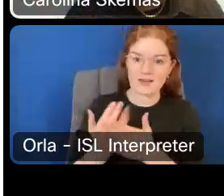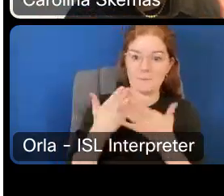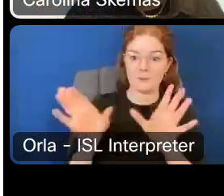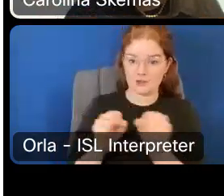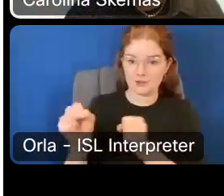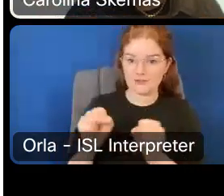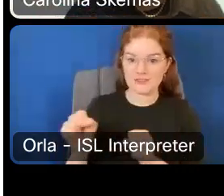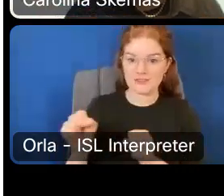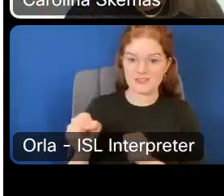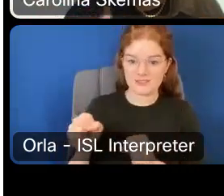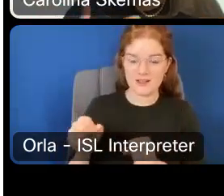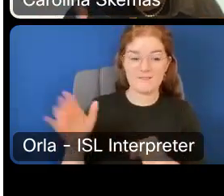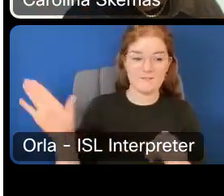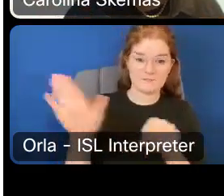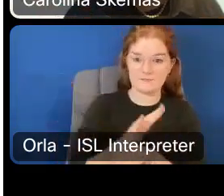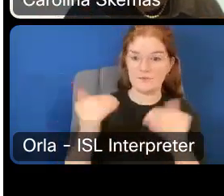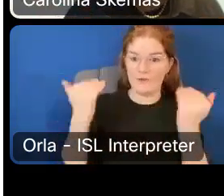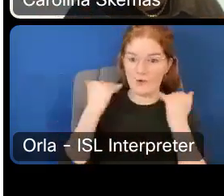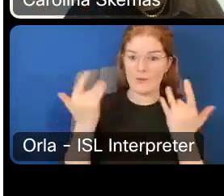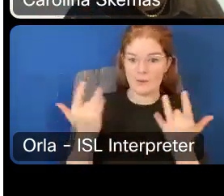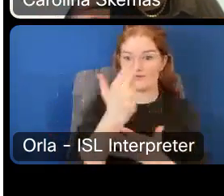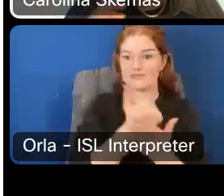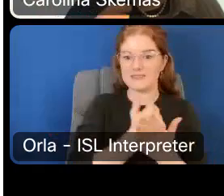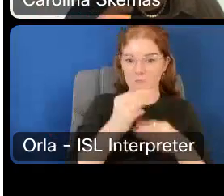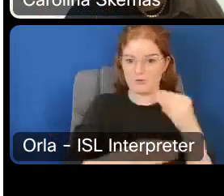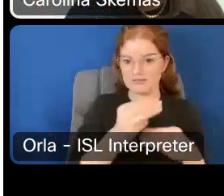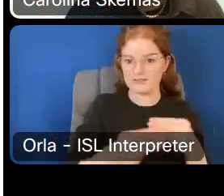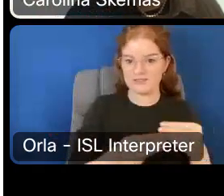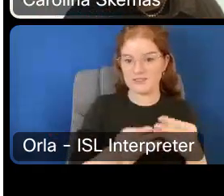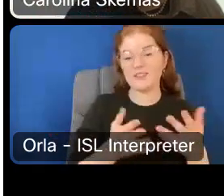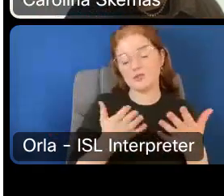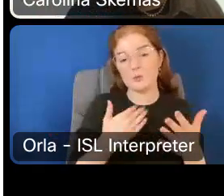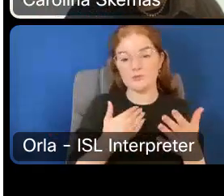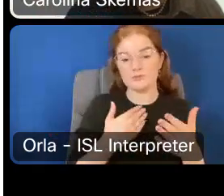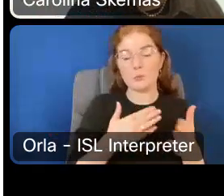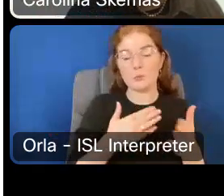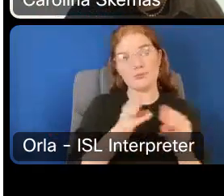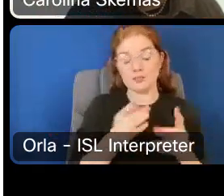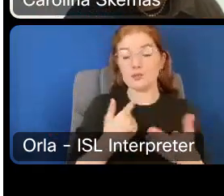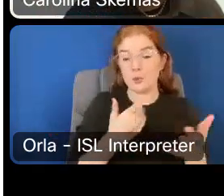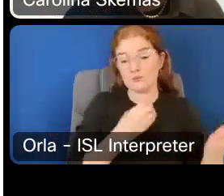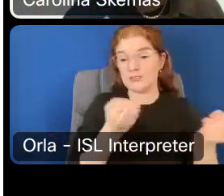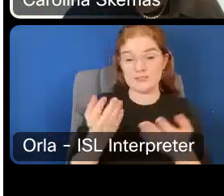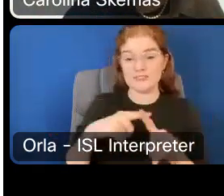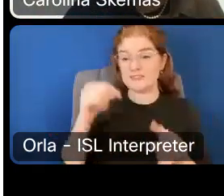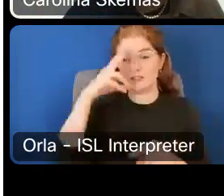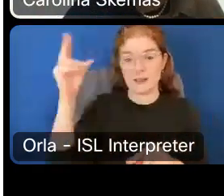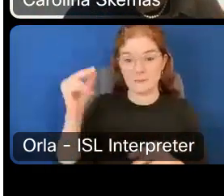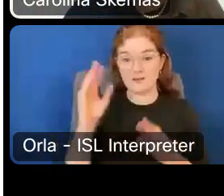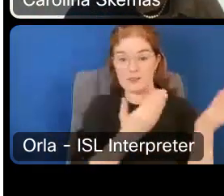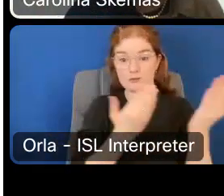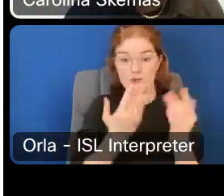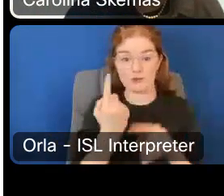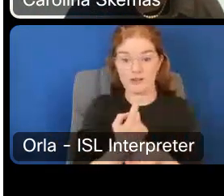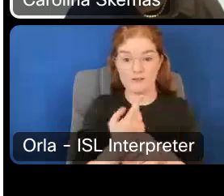that is highly informed by the design practices. So I'm just bringing there some examples of literature in